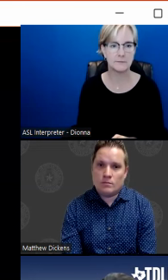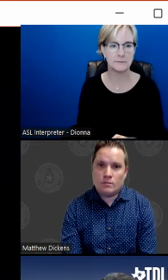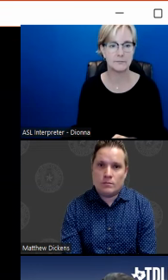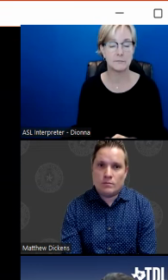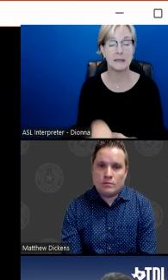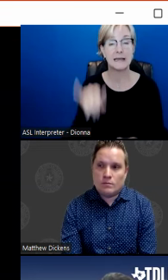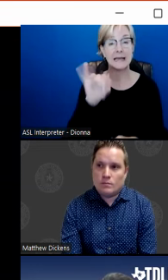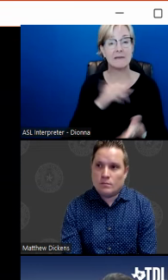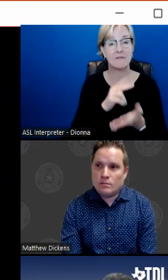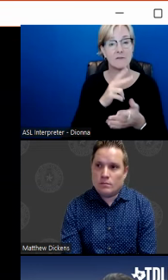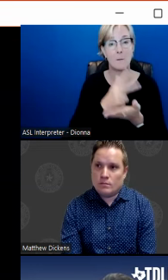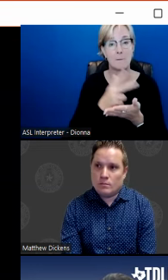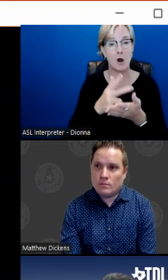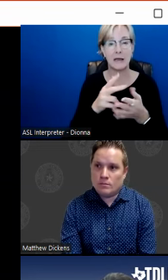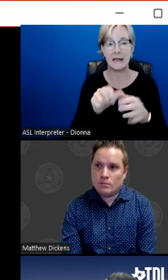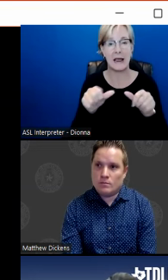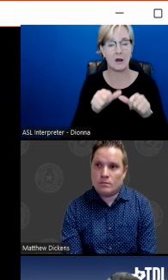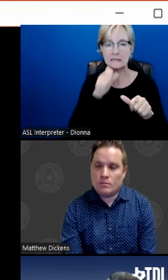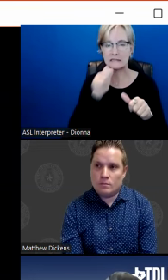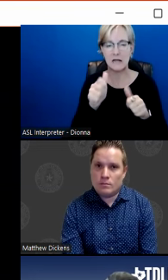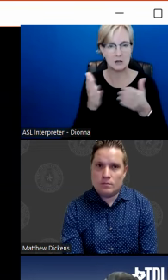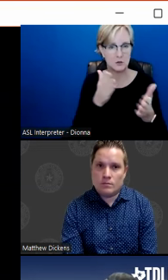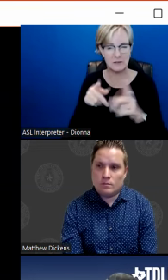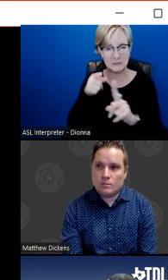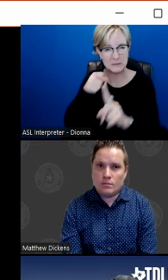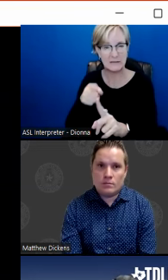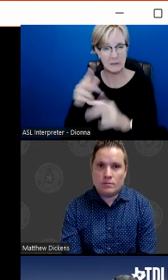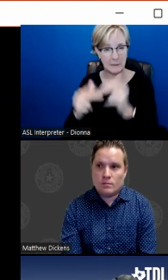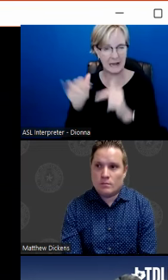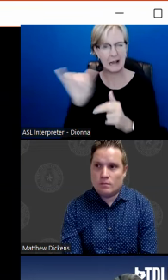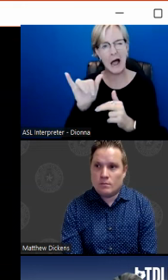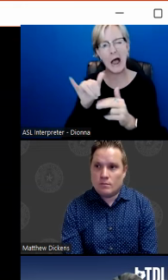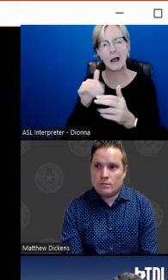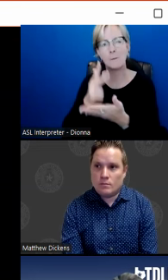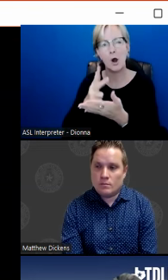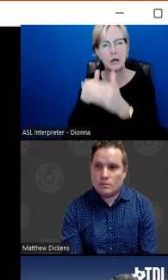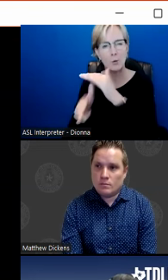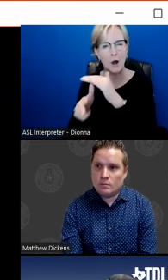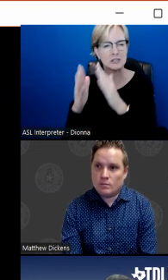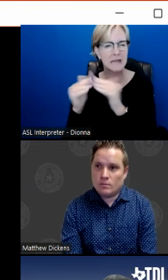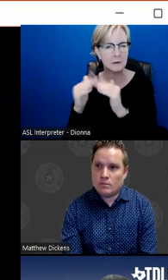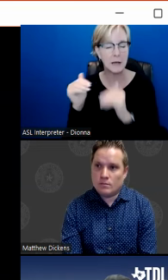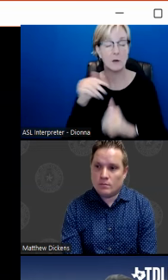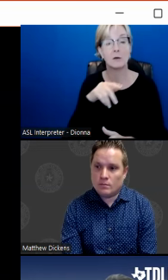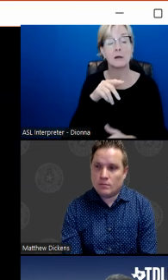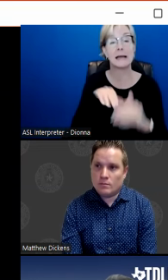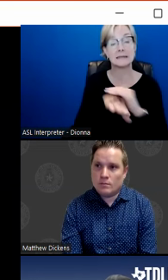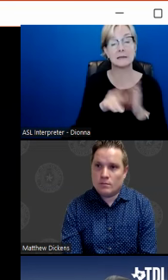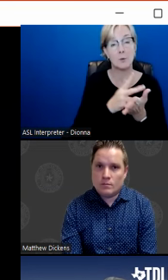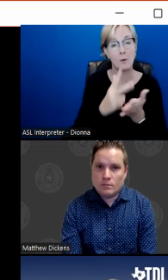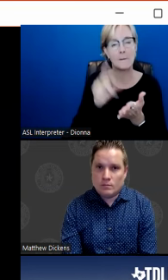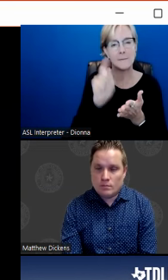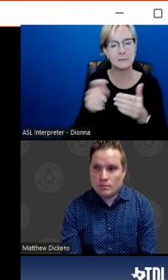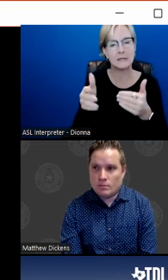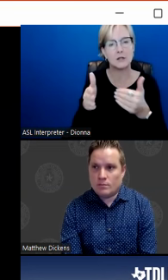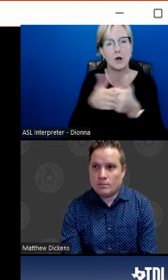If a parking facility is not serving a particular building, like that of a parking garage downtown, the accessible parking has to be to the